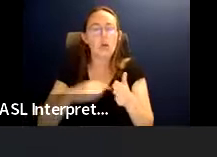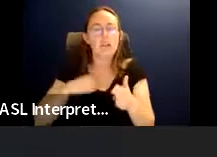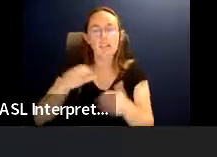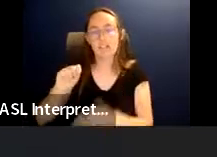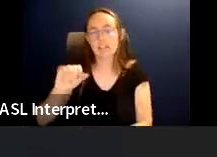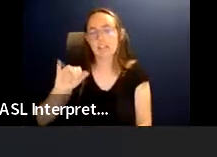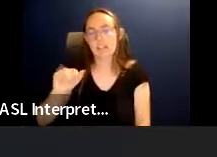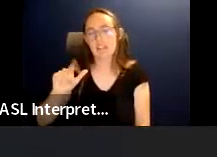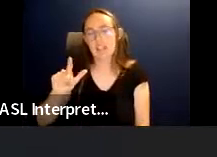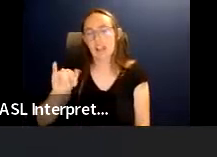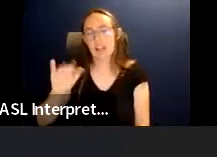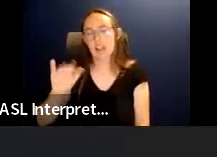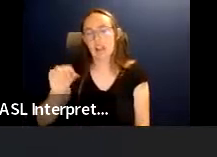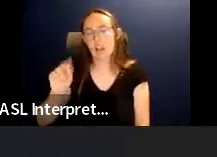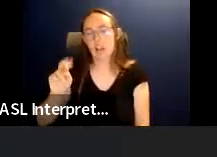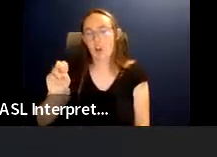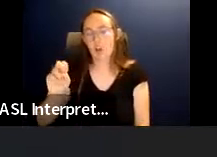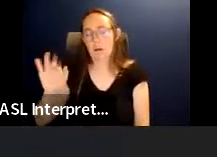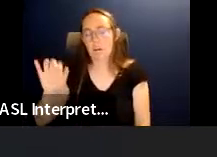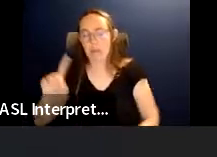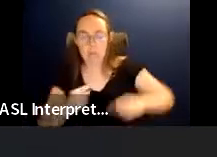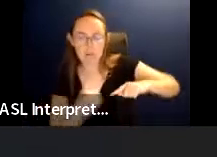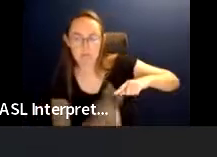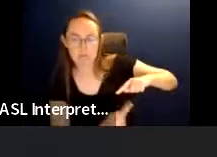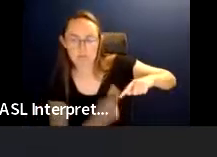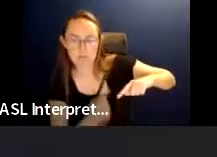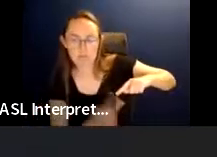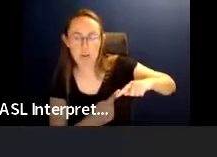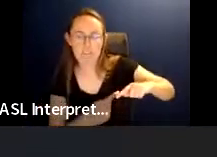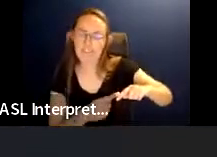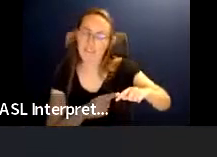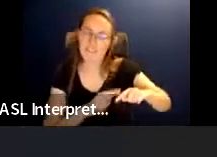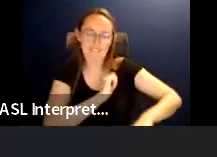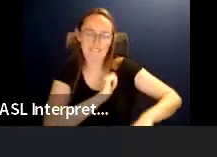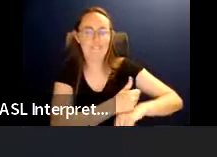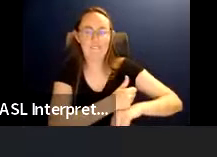mounting disc or a fixed mounting square that you can get from